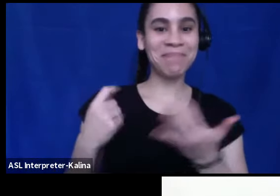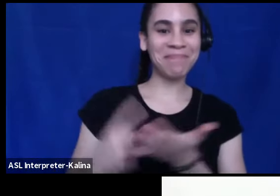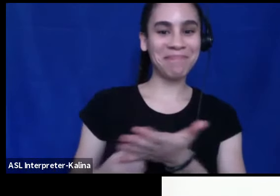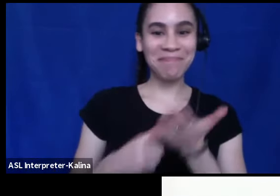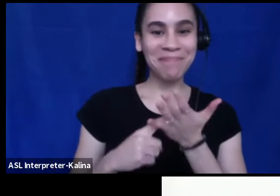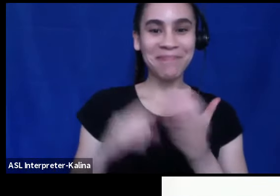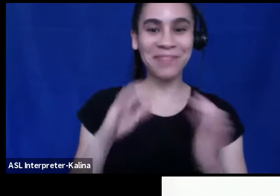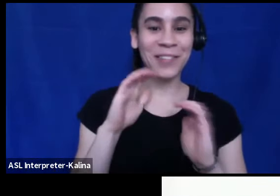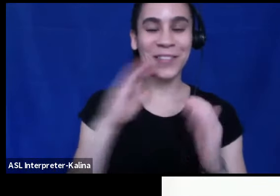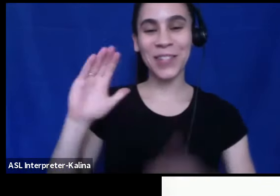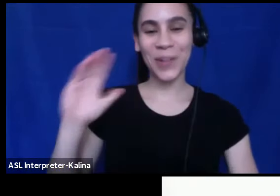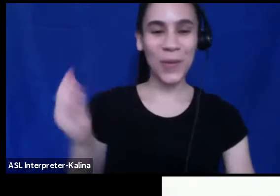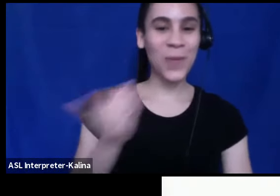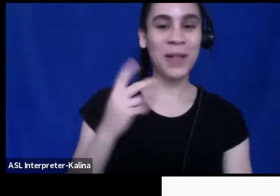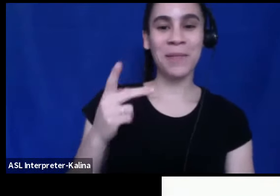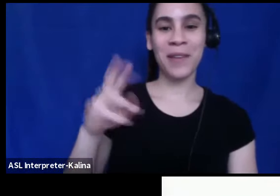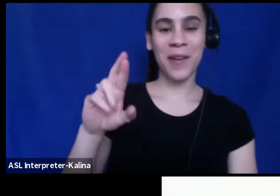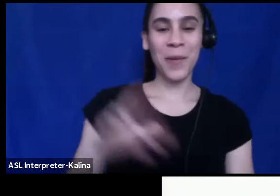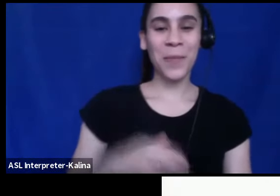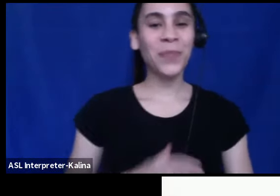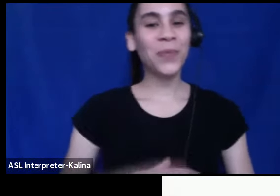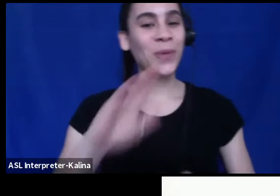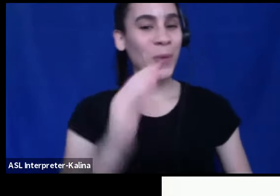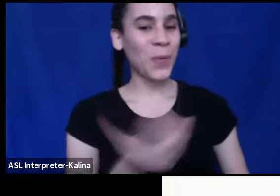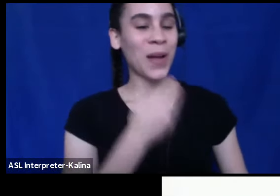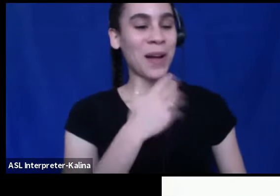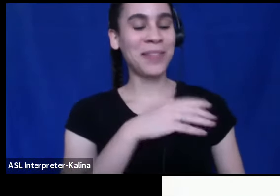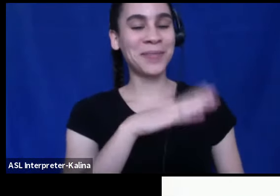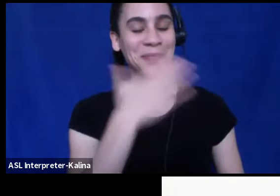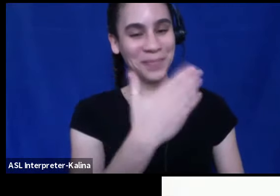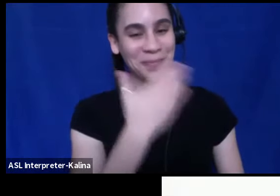thank you, Melinda. It's great to be here, and thank you for having me.